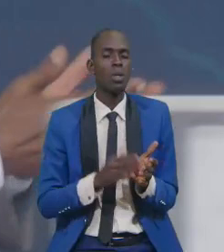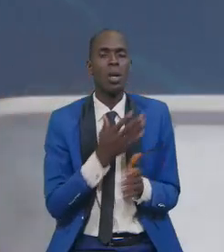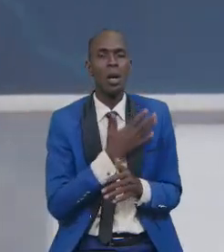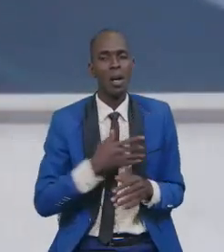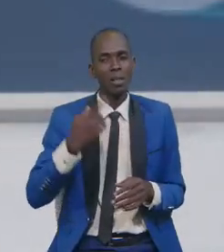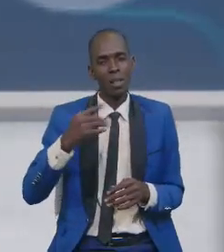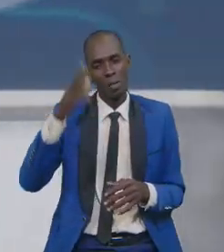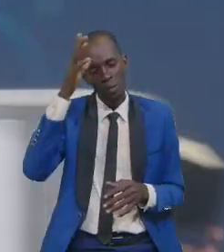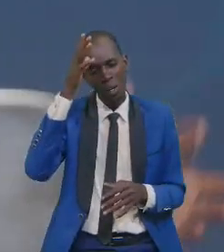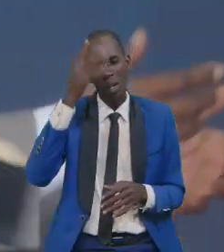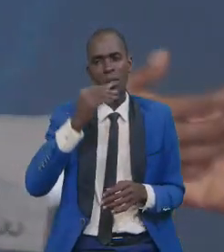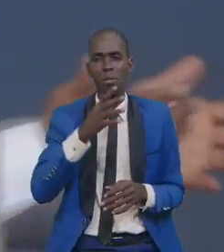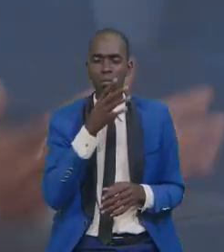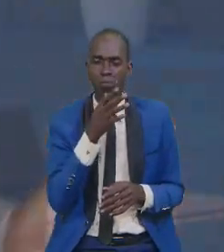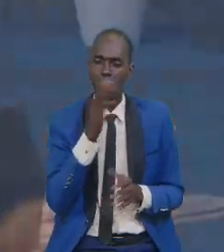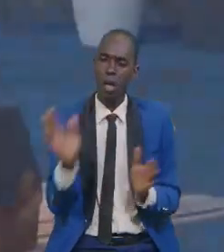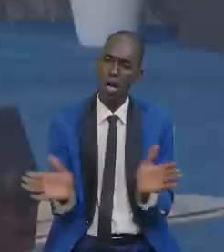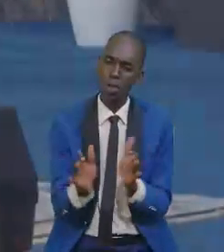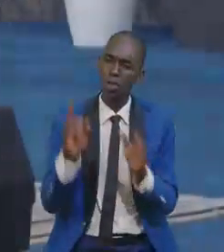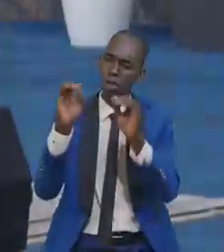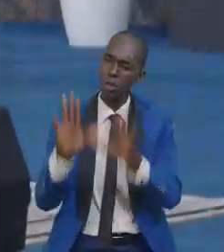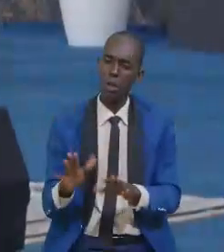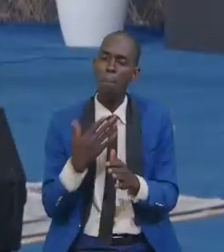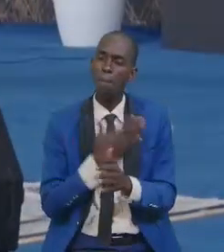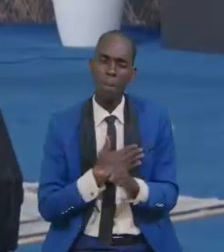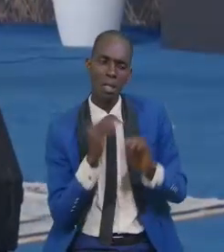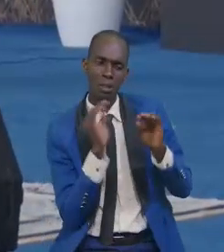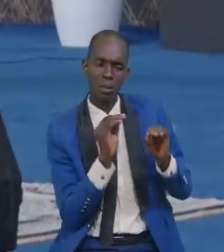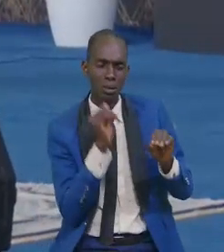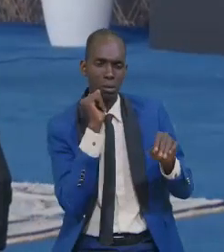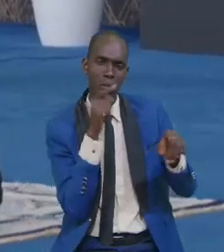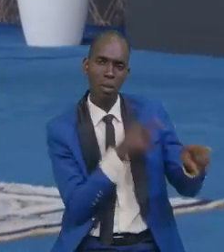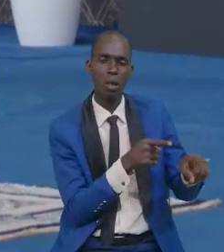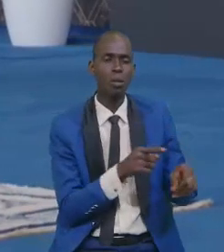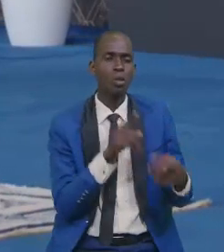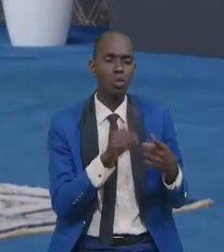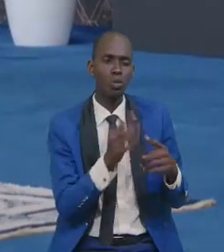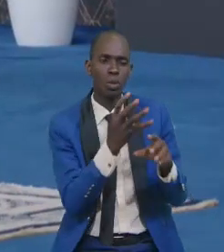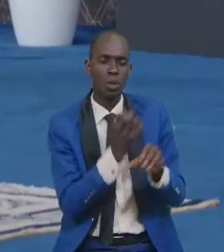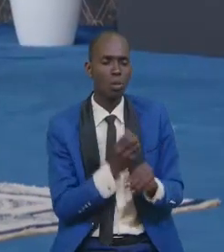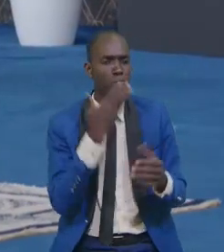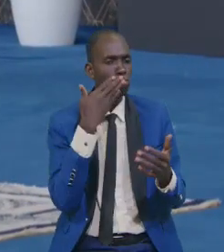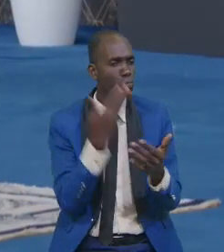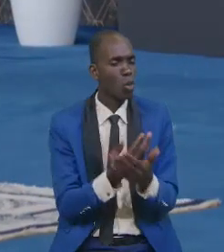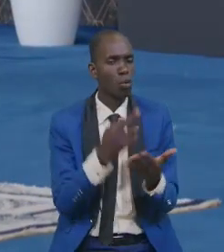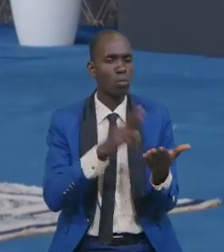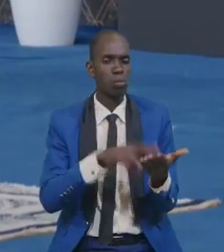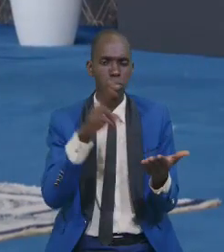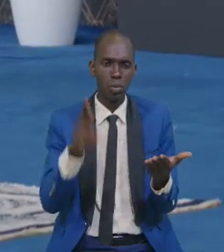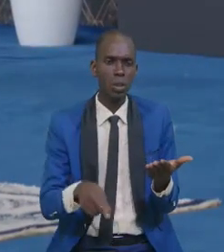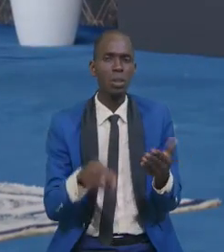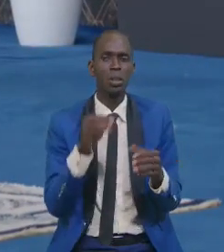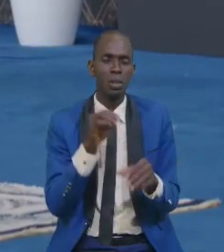mother employed you. Teach her. Let her make a good grade in